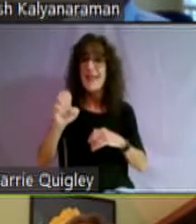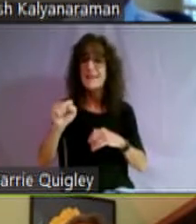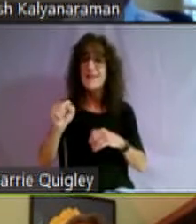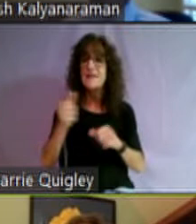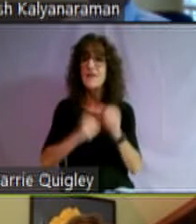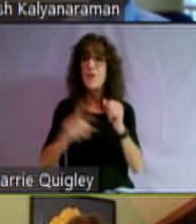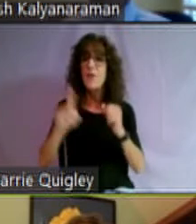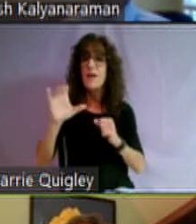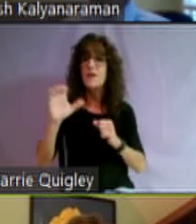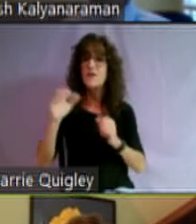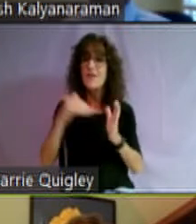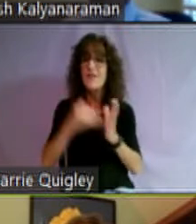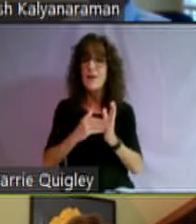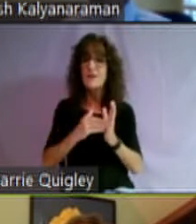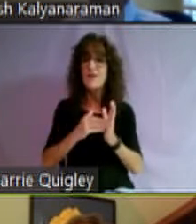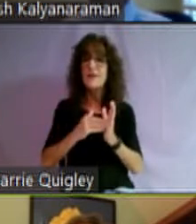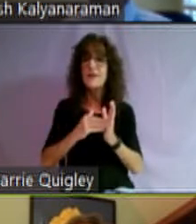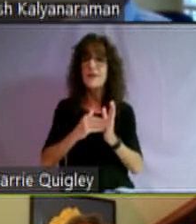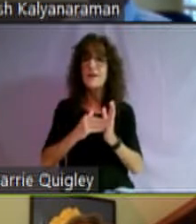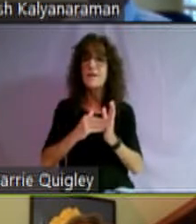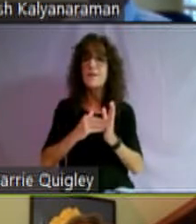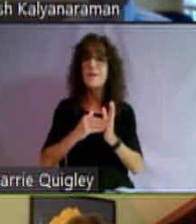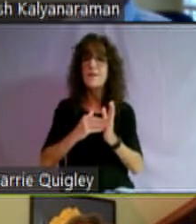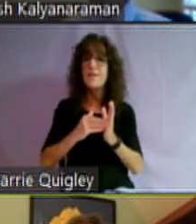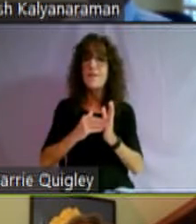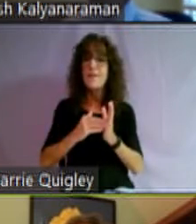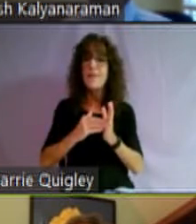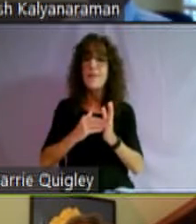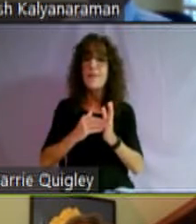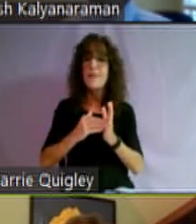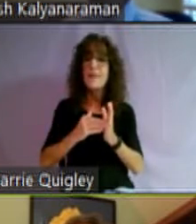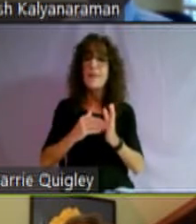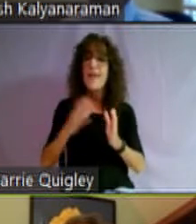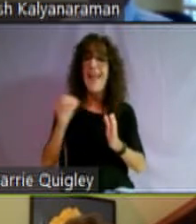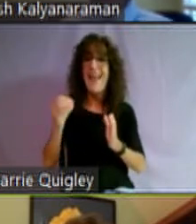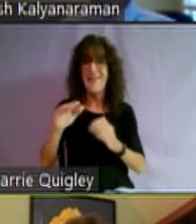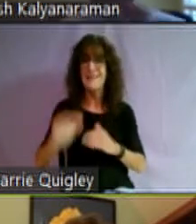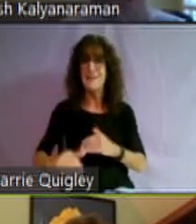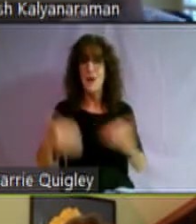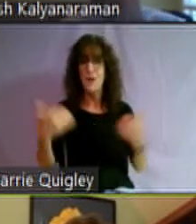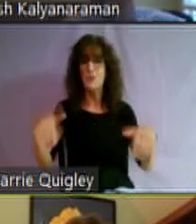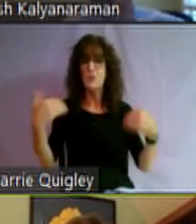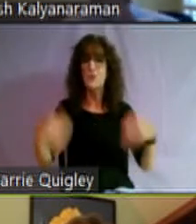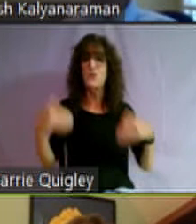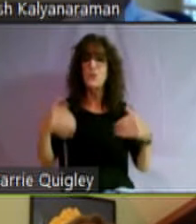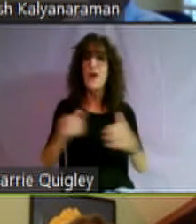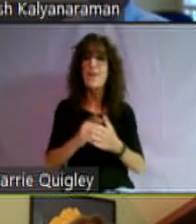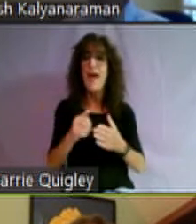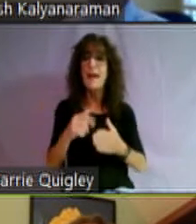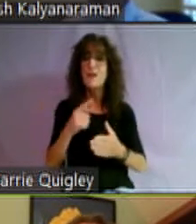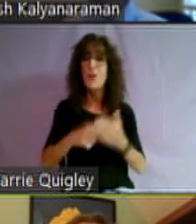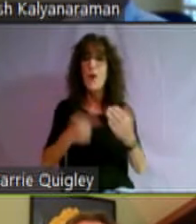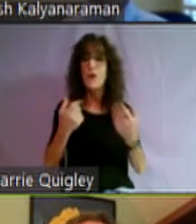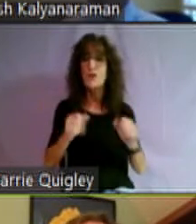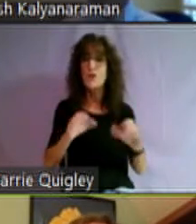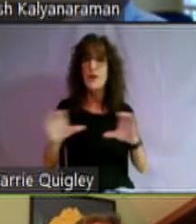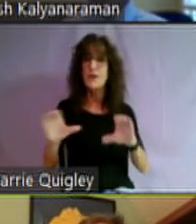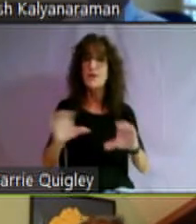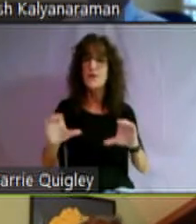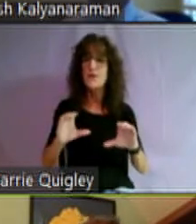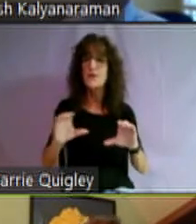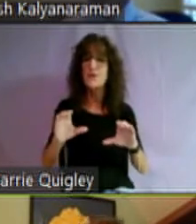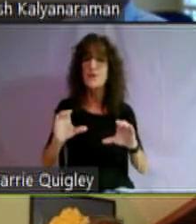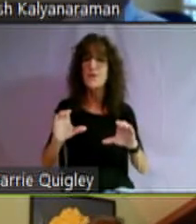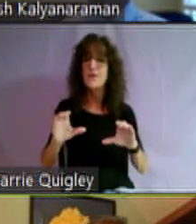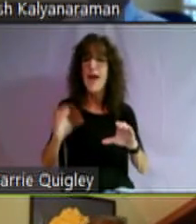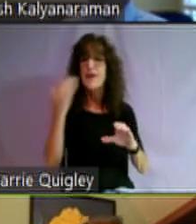100,000. Um, and that's pretty darn low, and that's what we're trying to get to. And I yeah. know